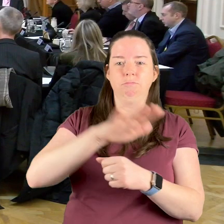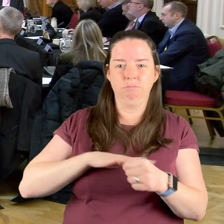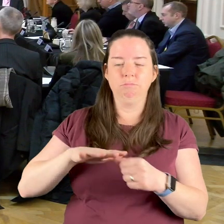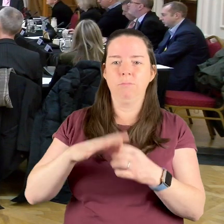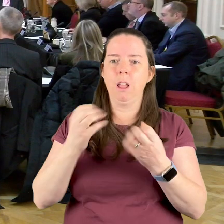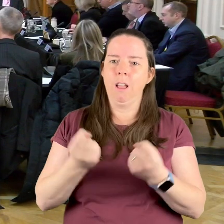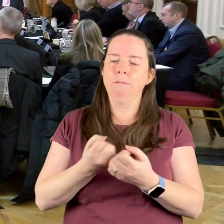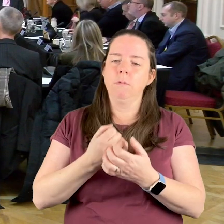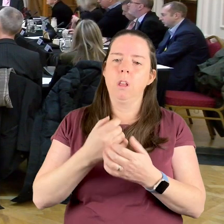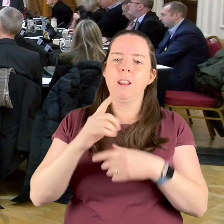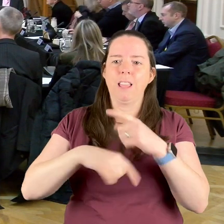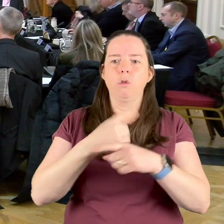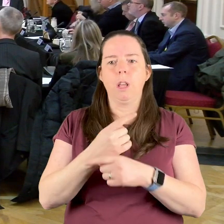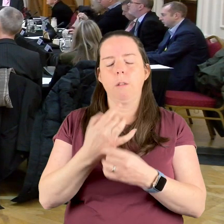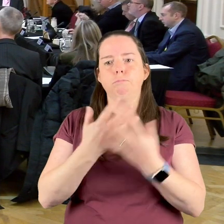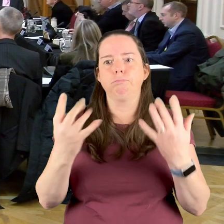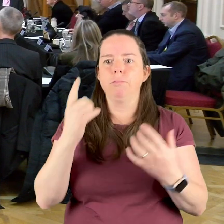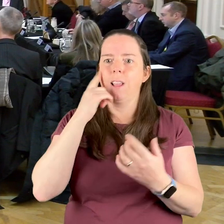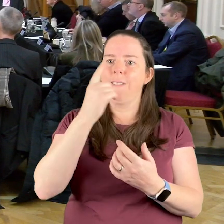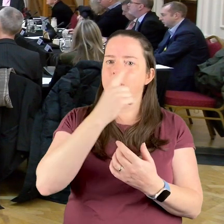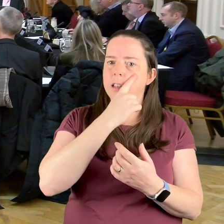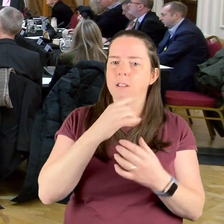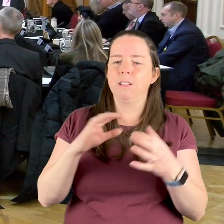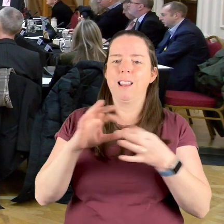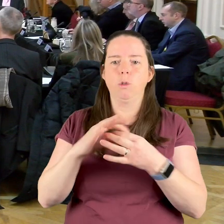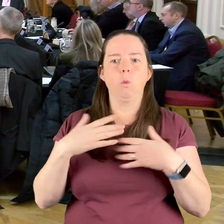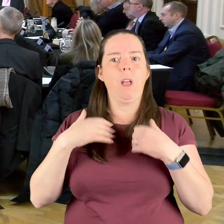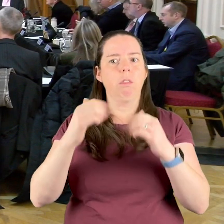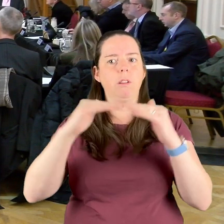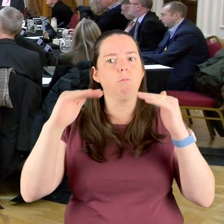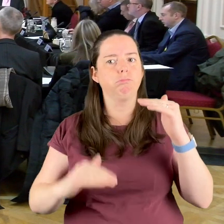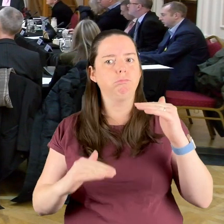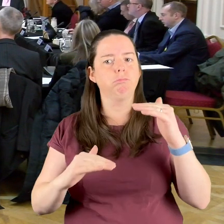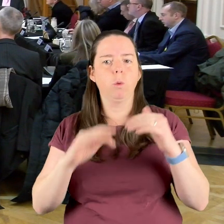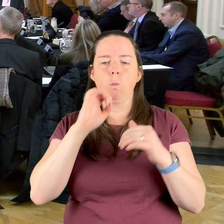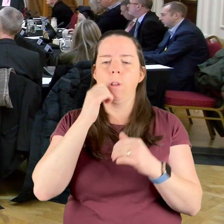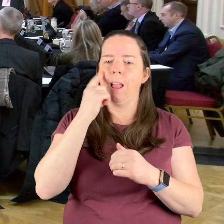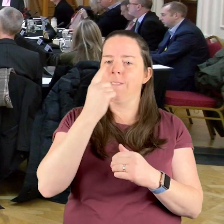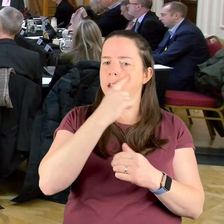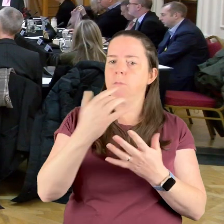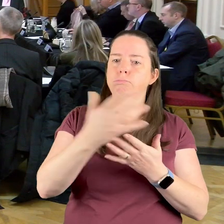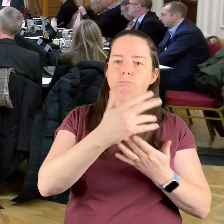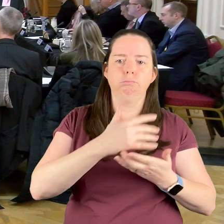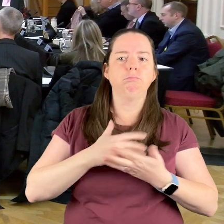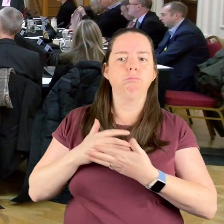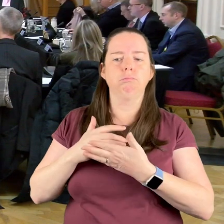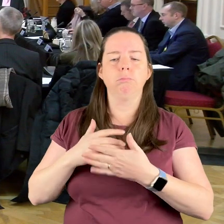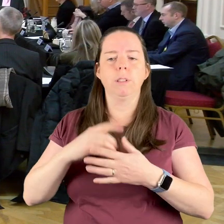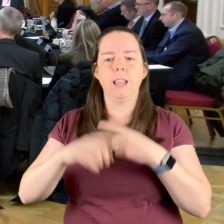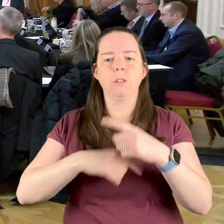the piece. So then we will have a lot of evidence as well around the health inequalities next year.